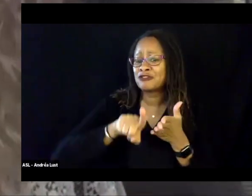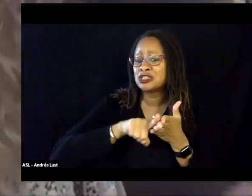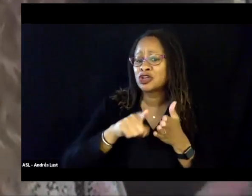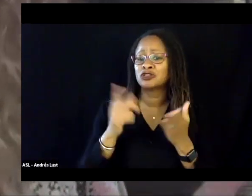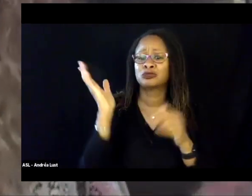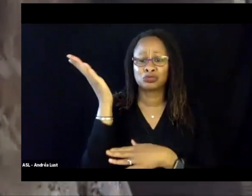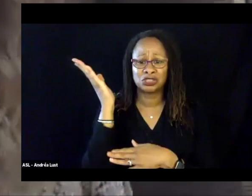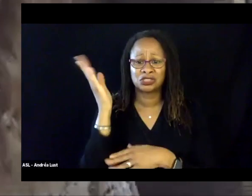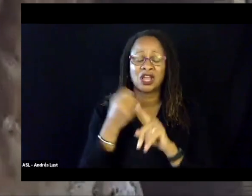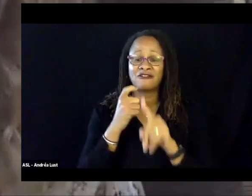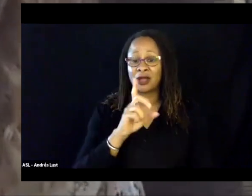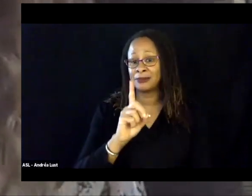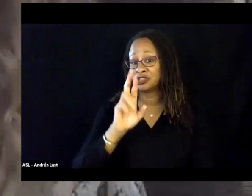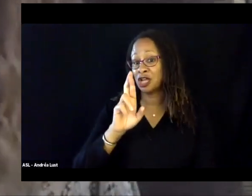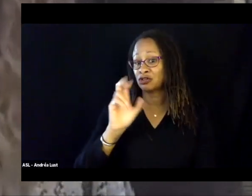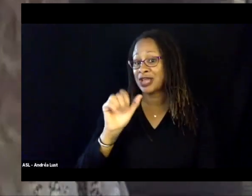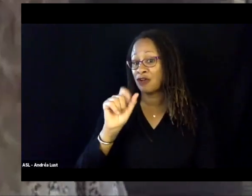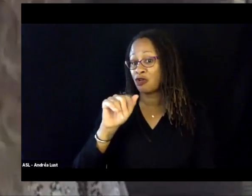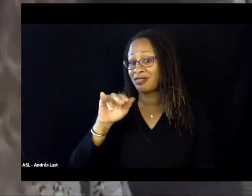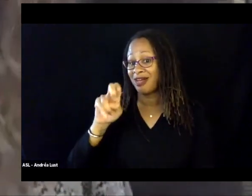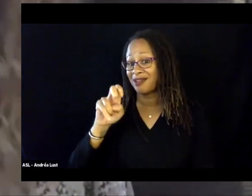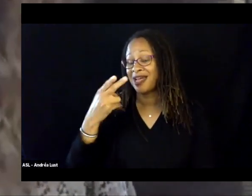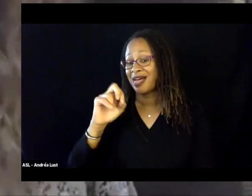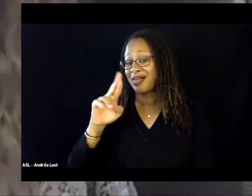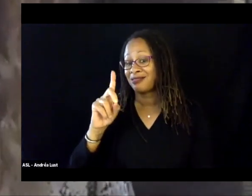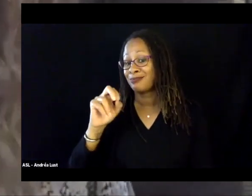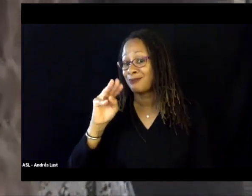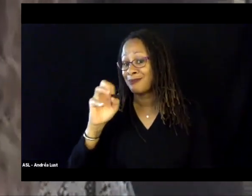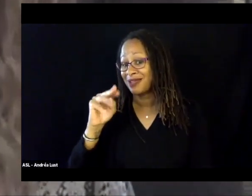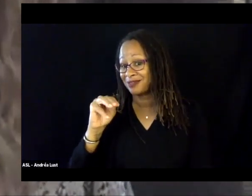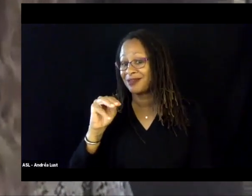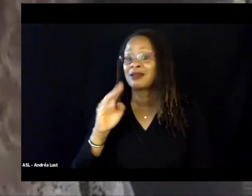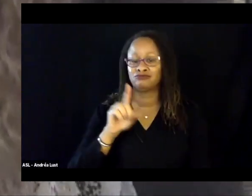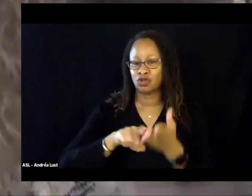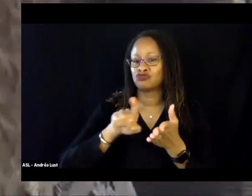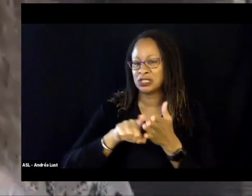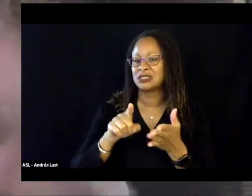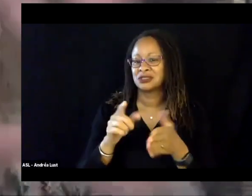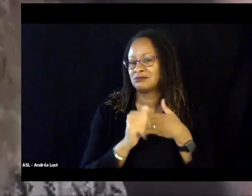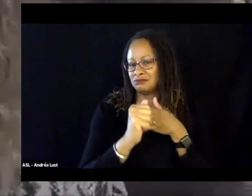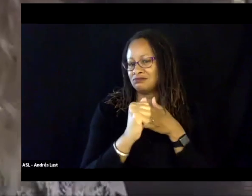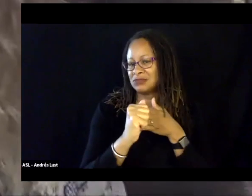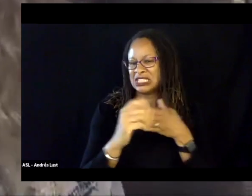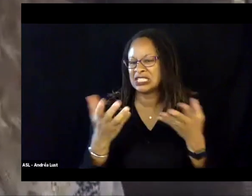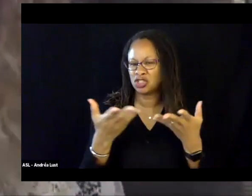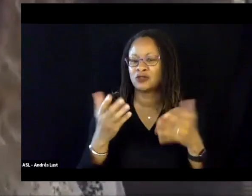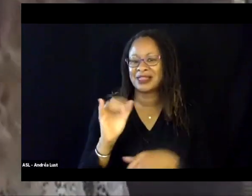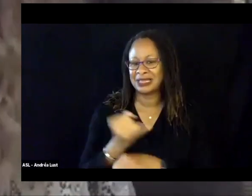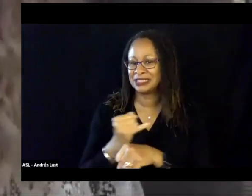presentation from Dr. Caroline Heldman, who leads our research and insights at the Institute, just to kind of frame